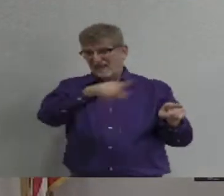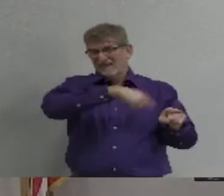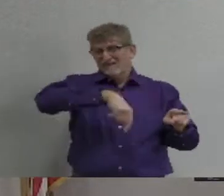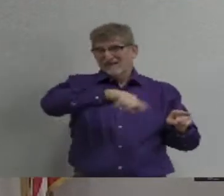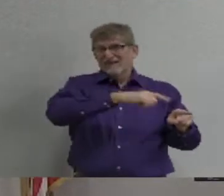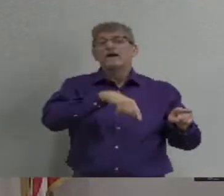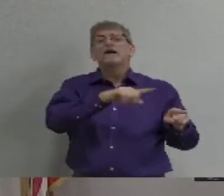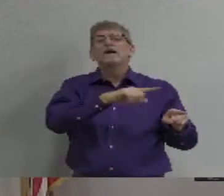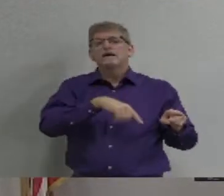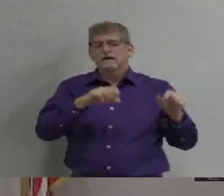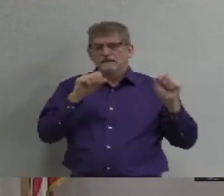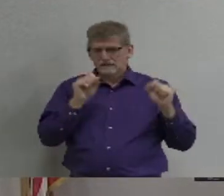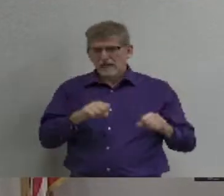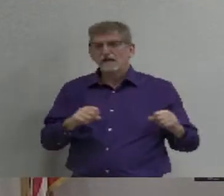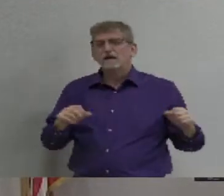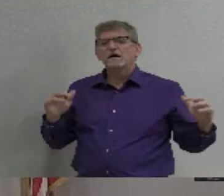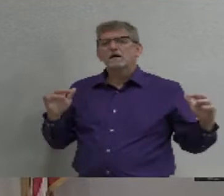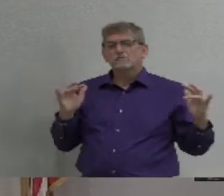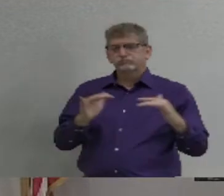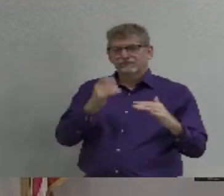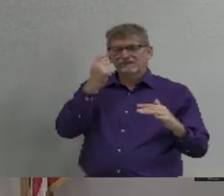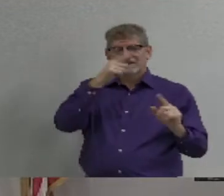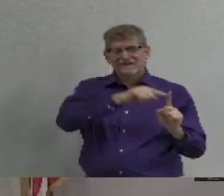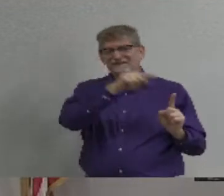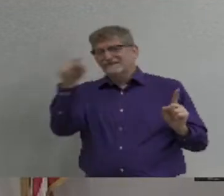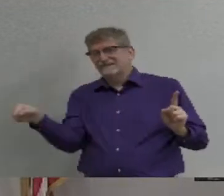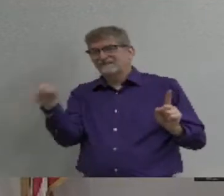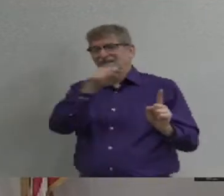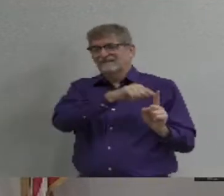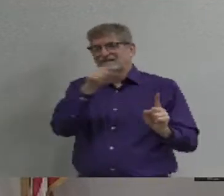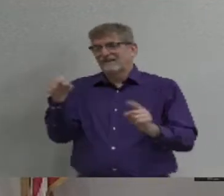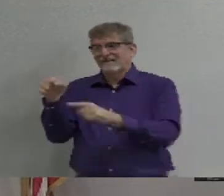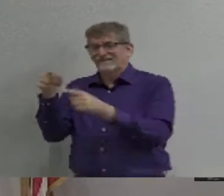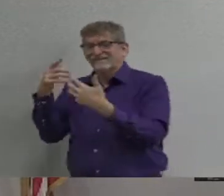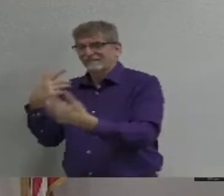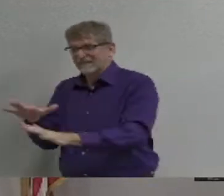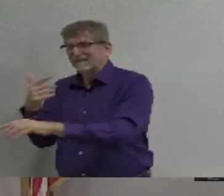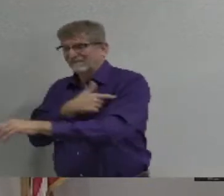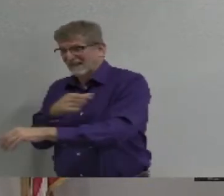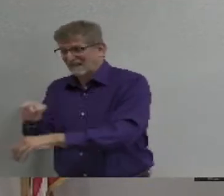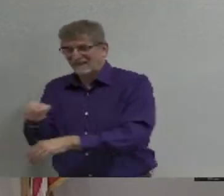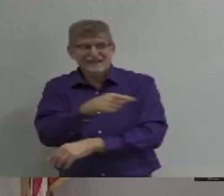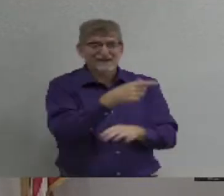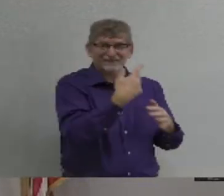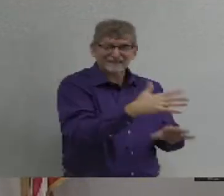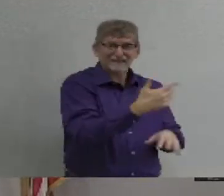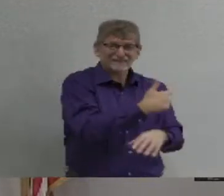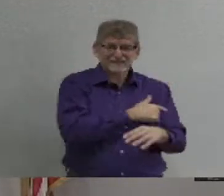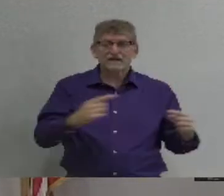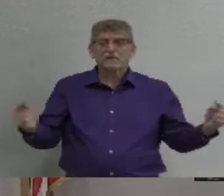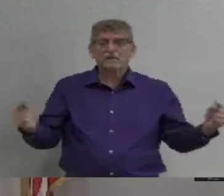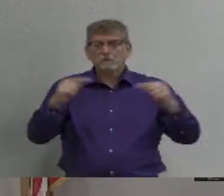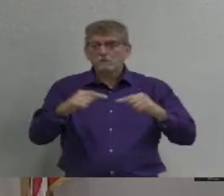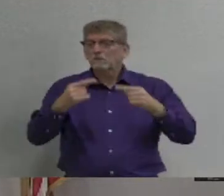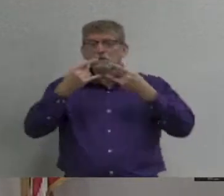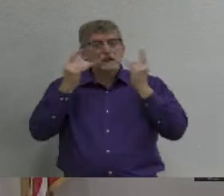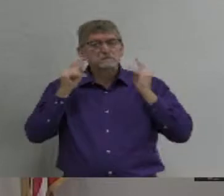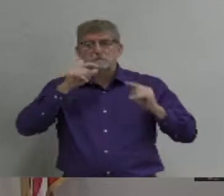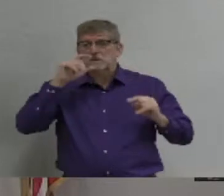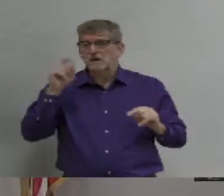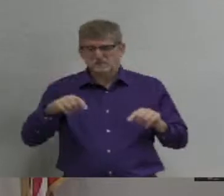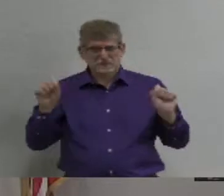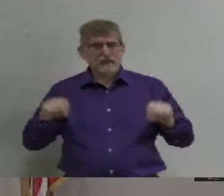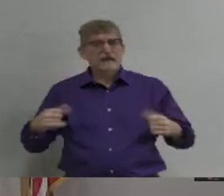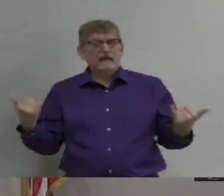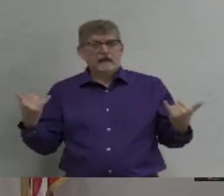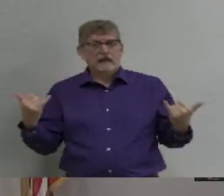get together with other family members who have been fully vaccinated without social distancing and